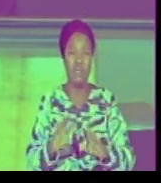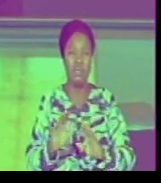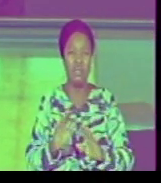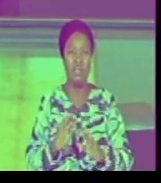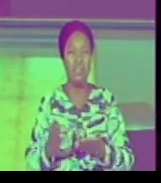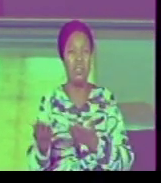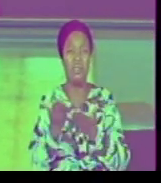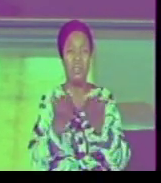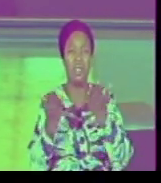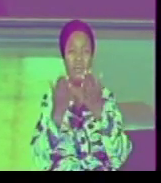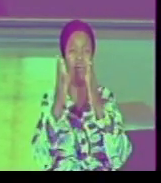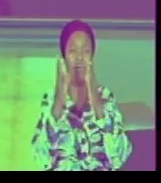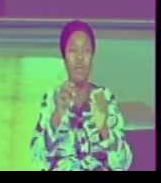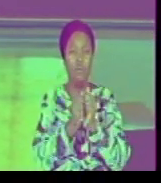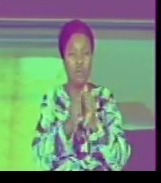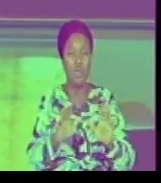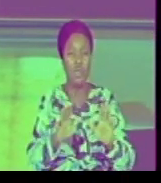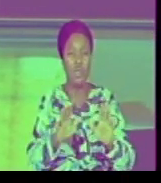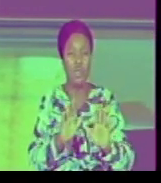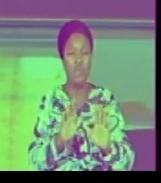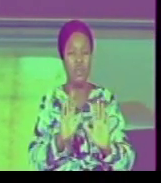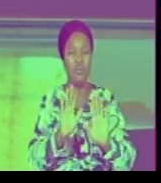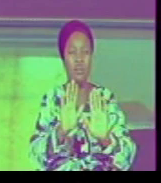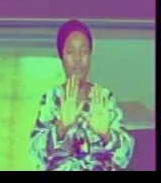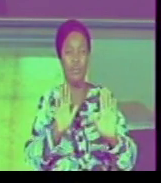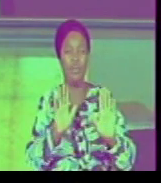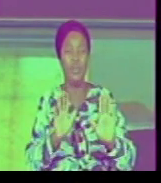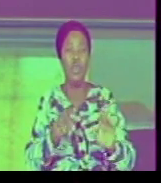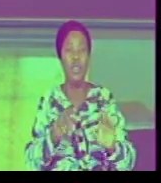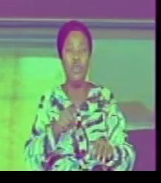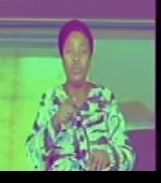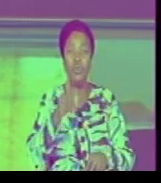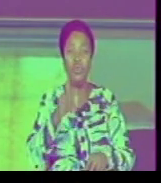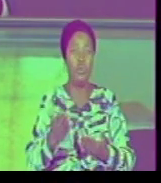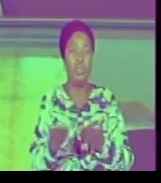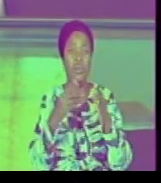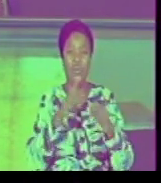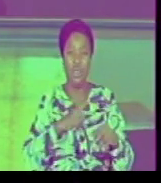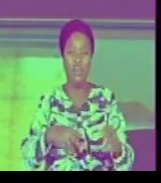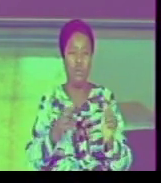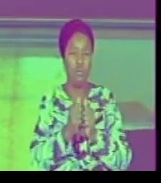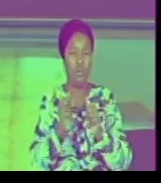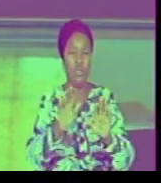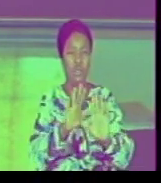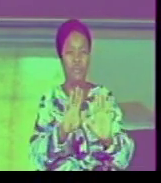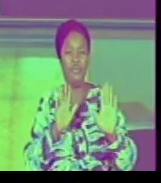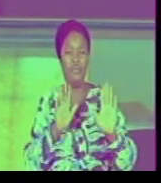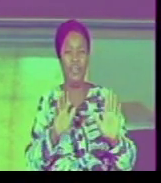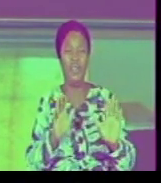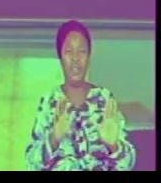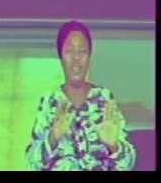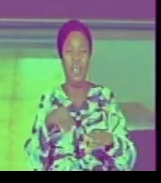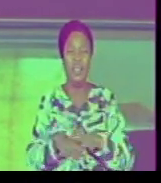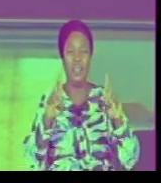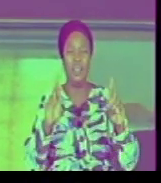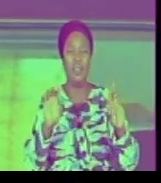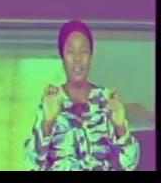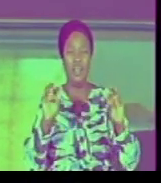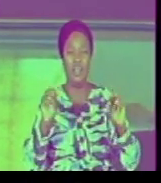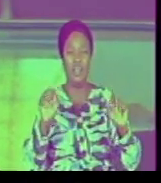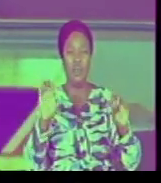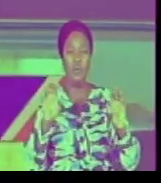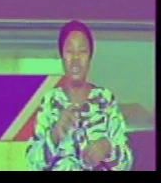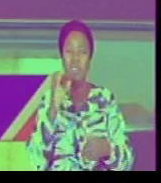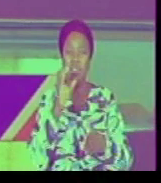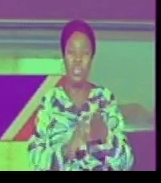without fear. You'll serve the Lord without fear. Romans chapter 8.